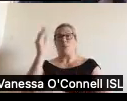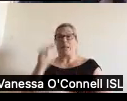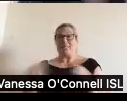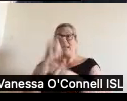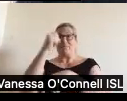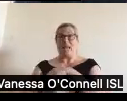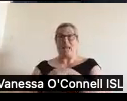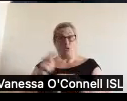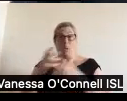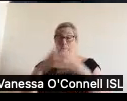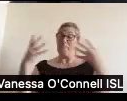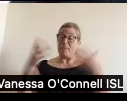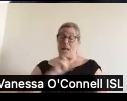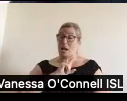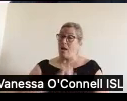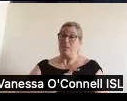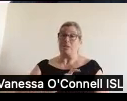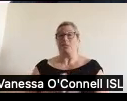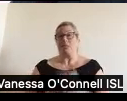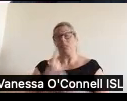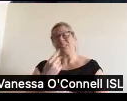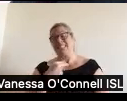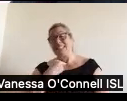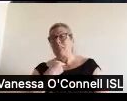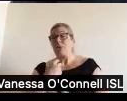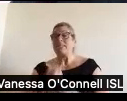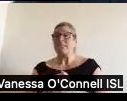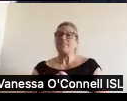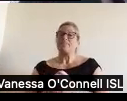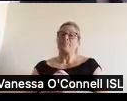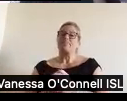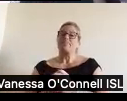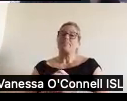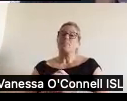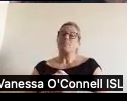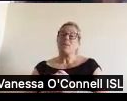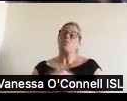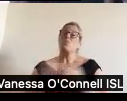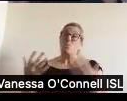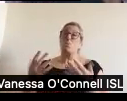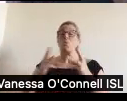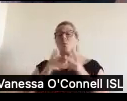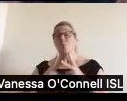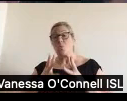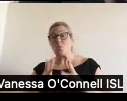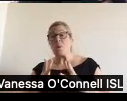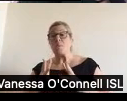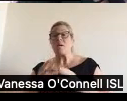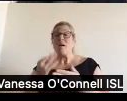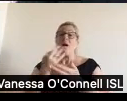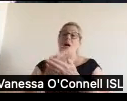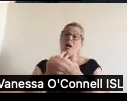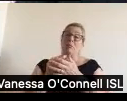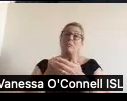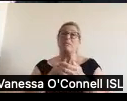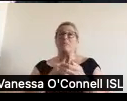confidence gap, which is disappointing. So yeah, women sort of remark that they often don't feel qualified to